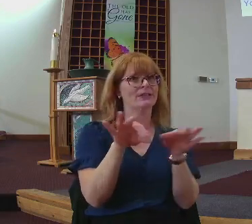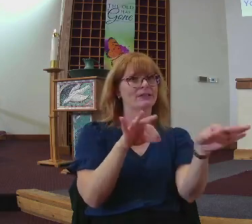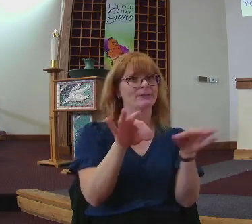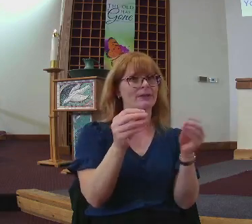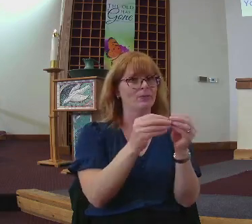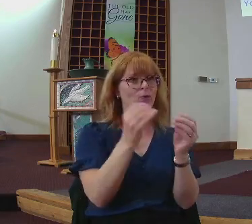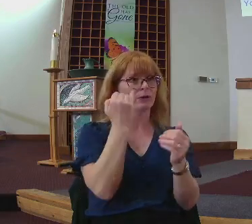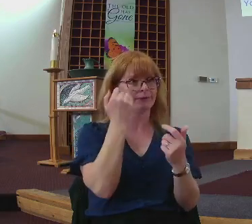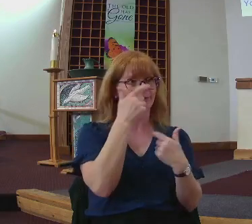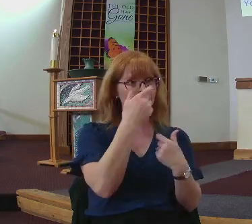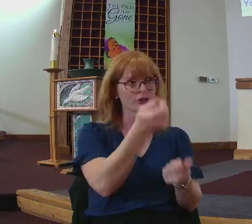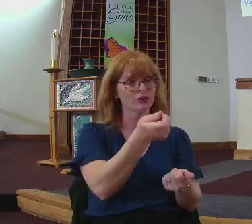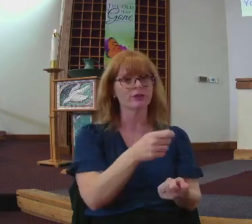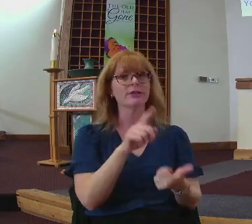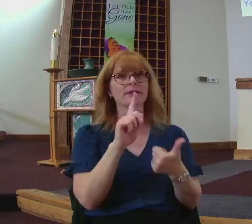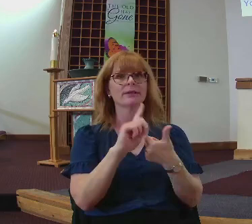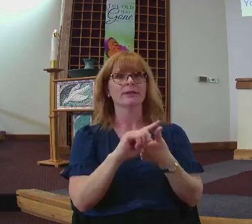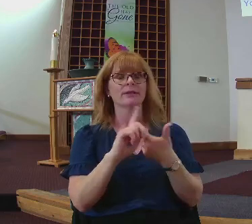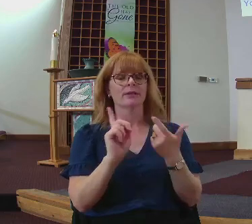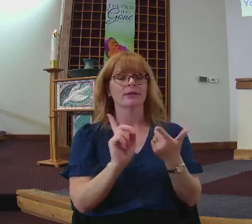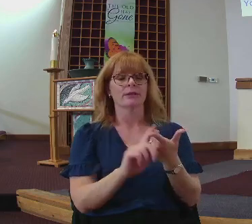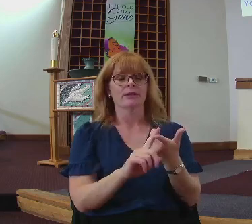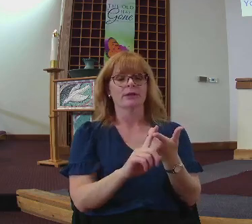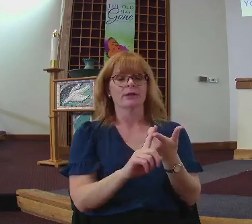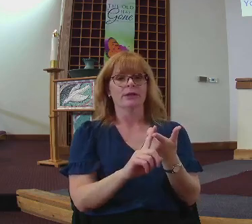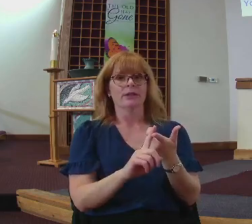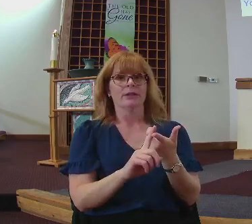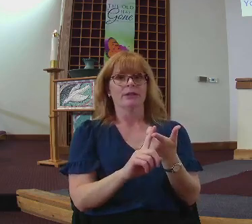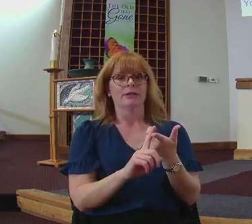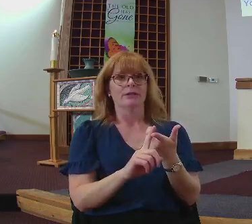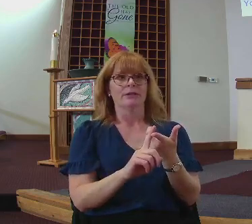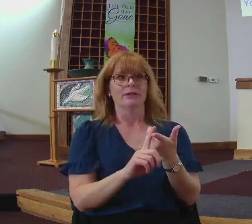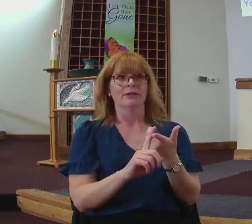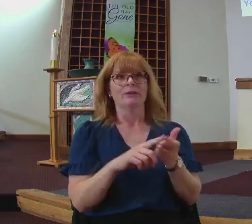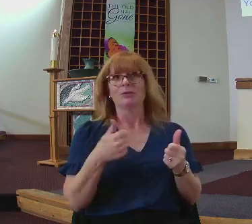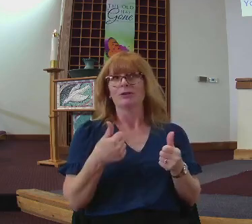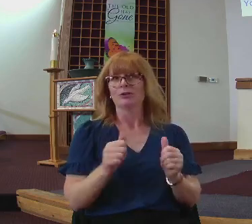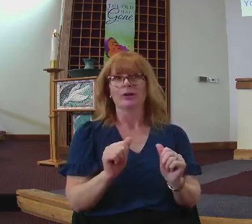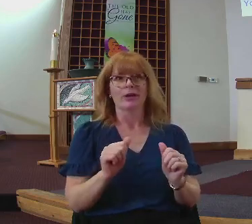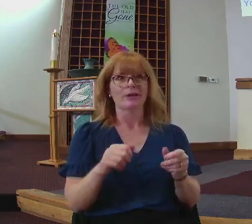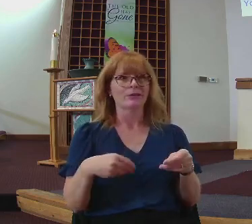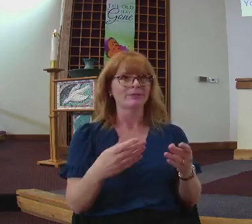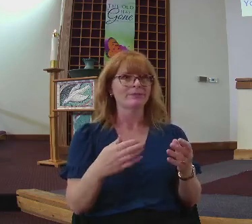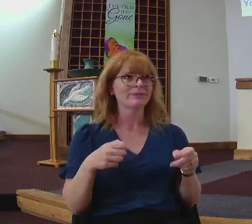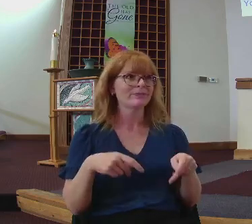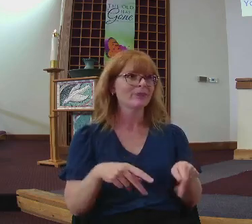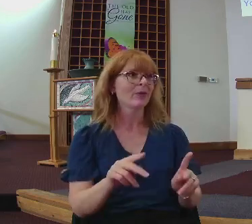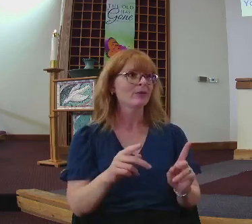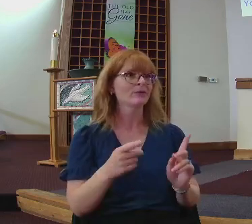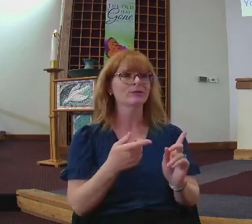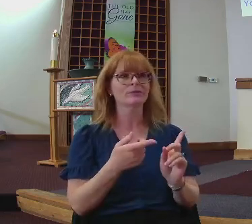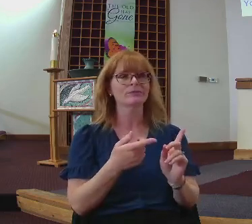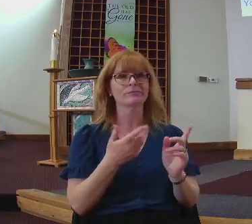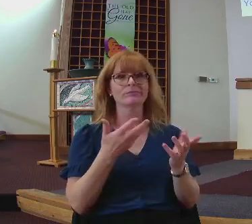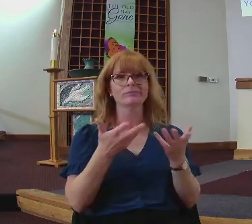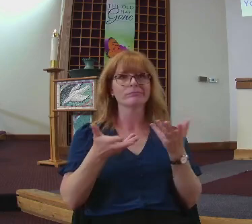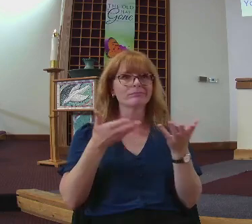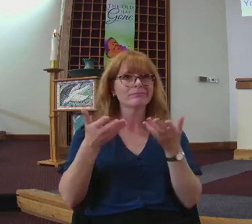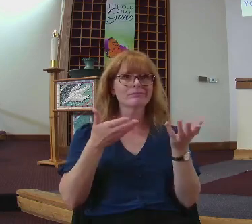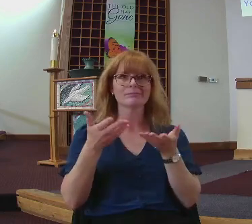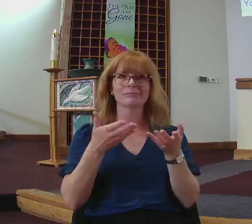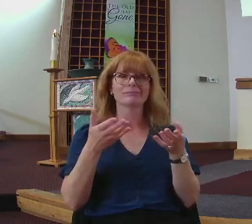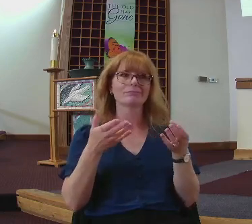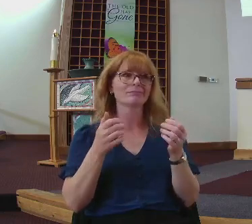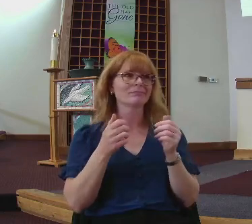right? And then we're trying just to have opportunities to visit and be